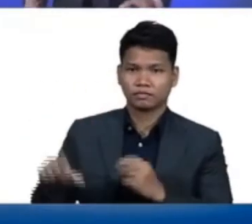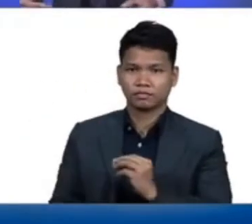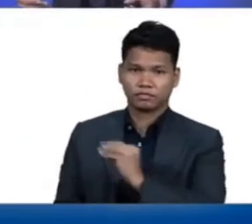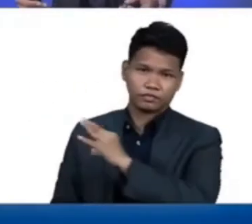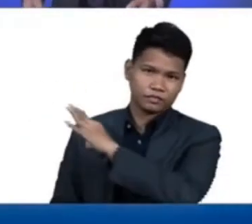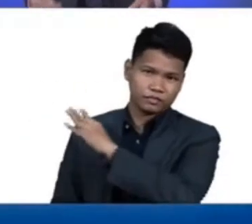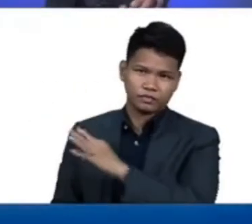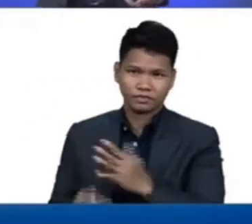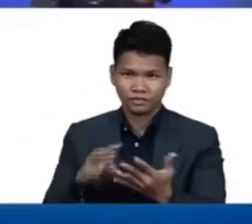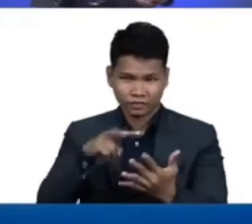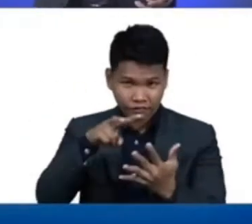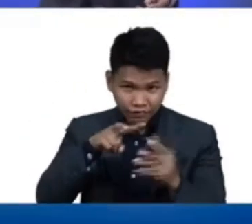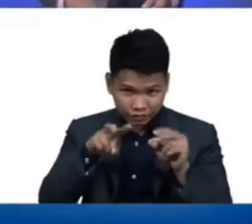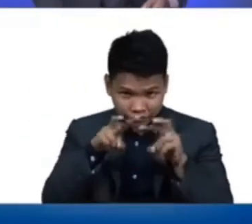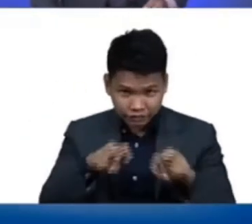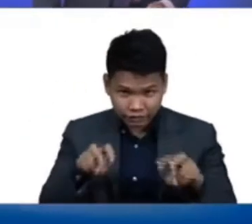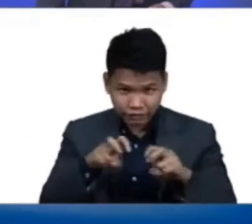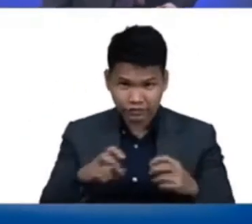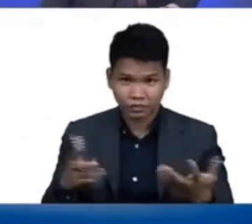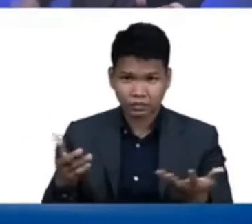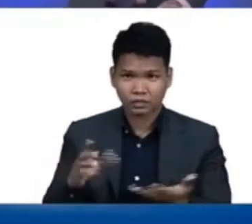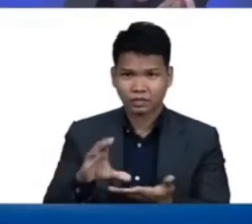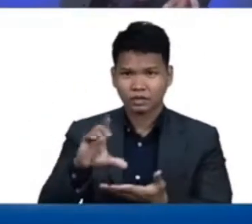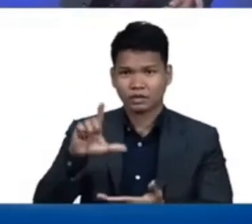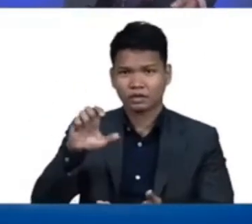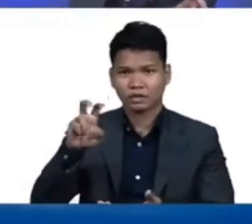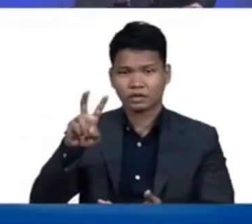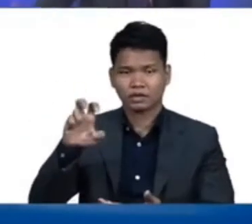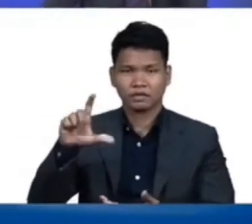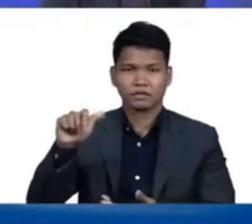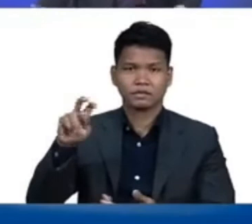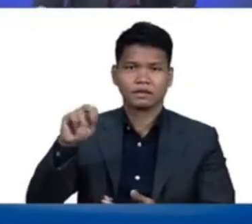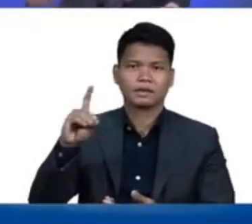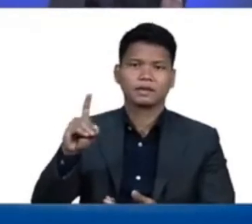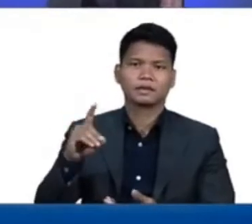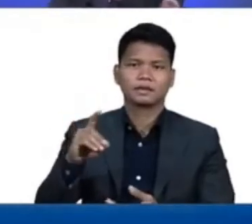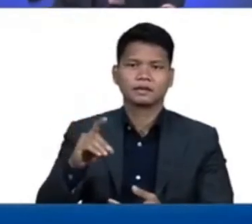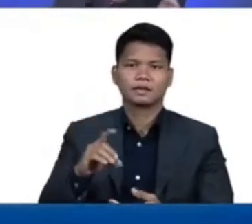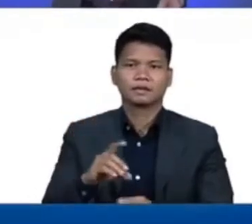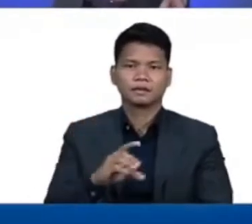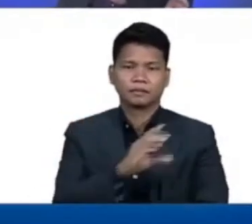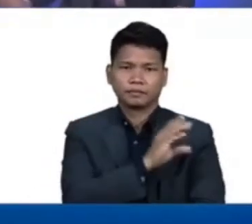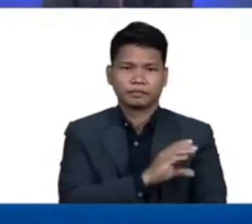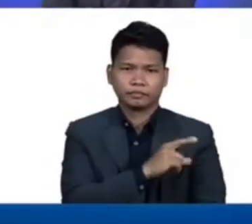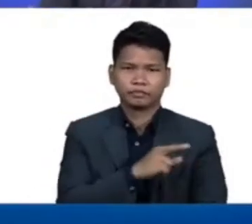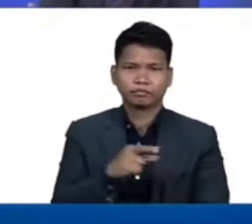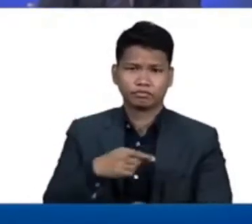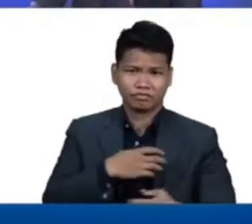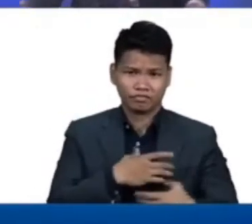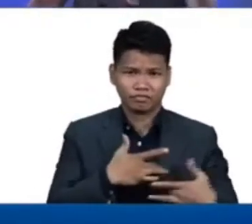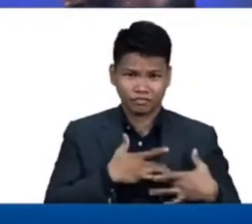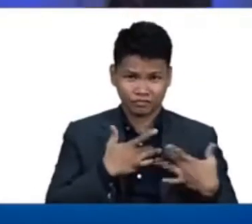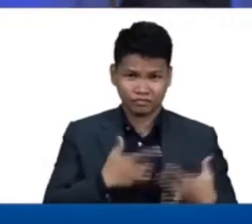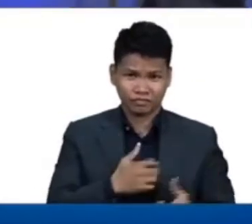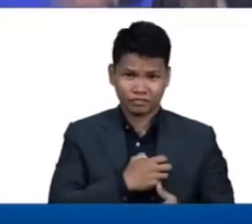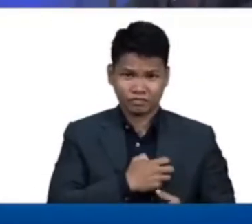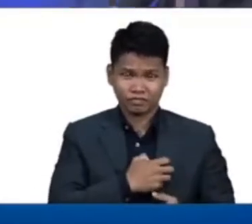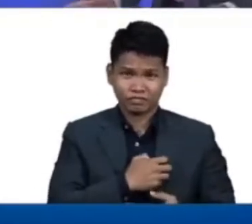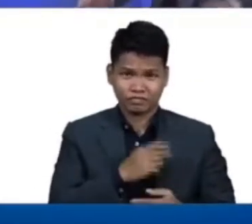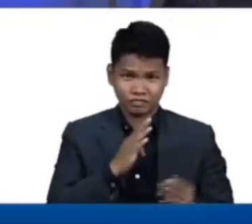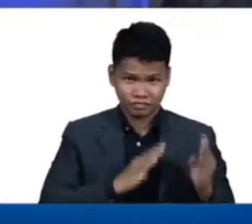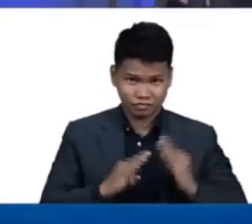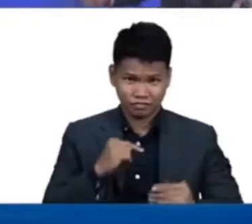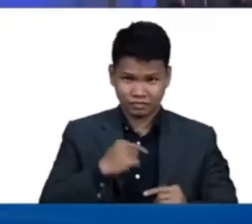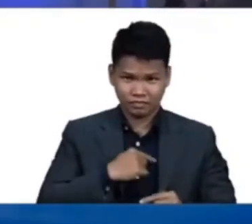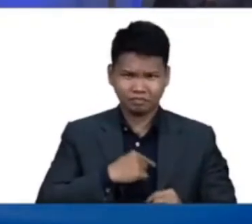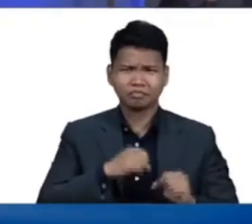-aaral doon sa Cleveland Clinic, he believes that heart disease can be prevented, can be reversed,